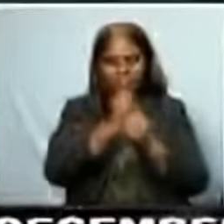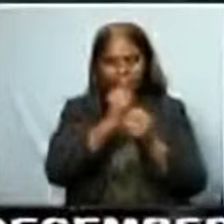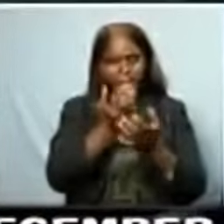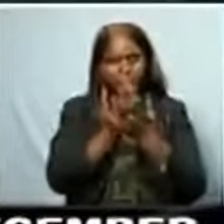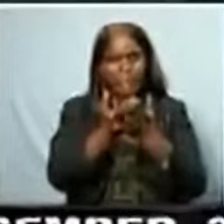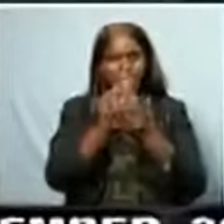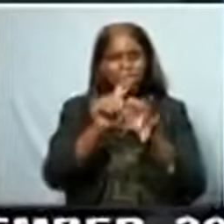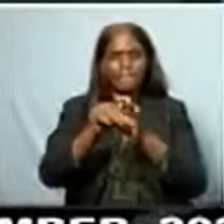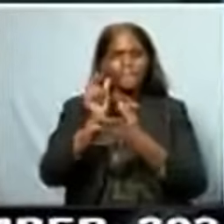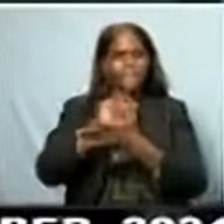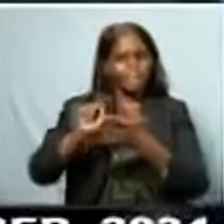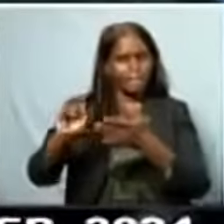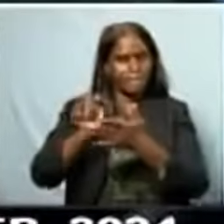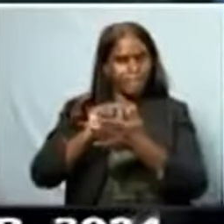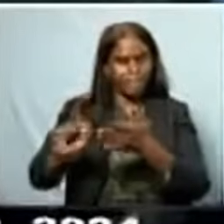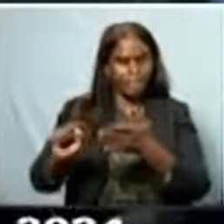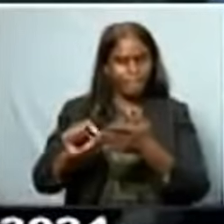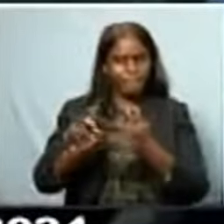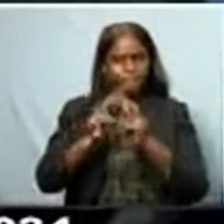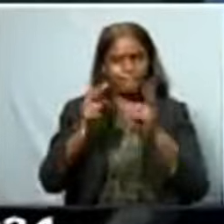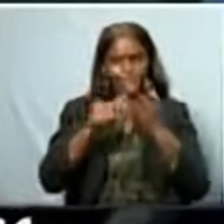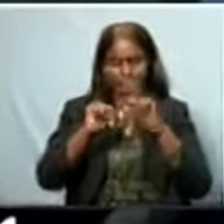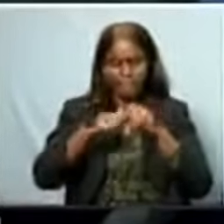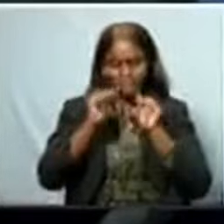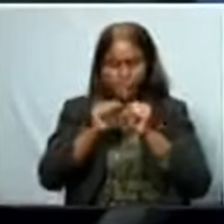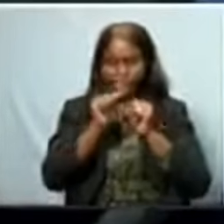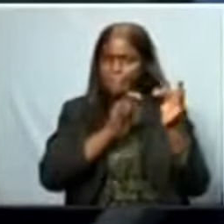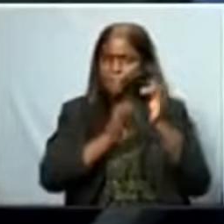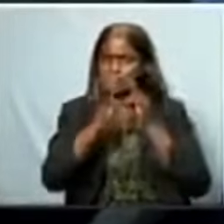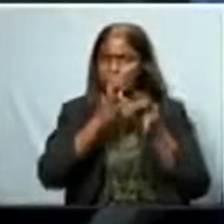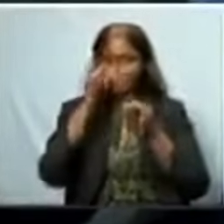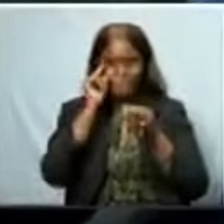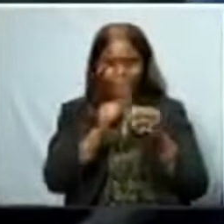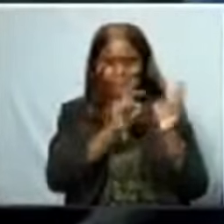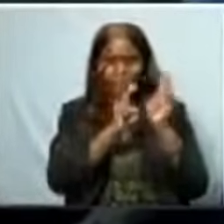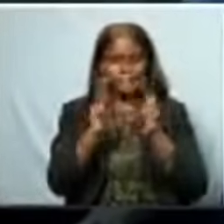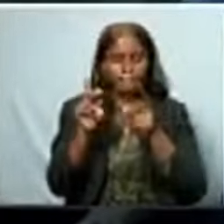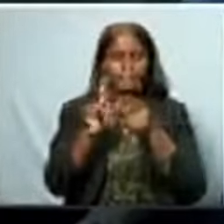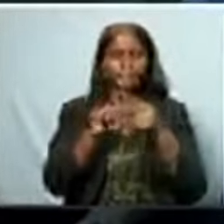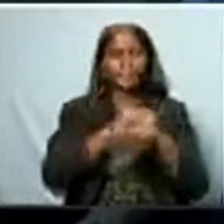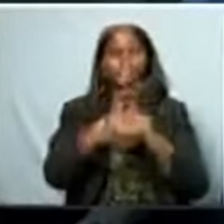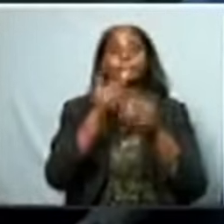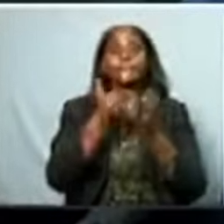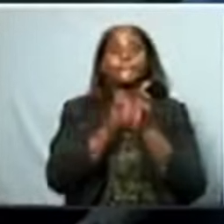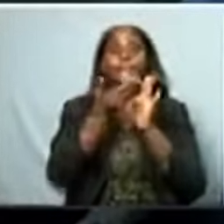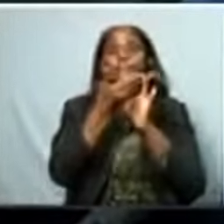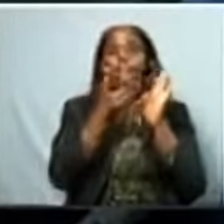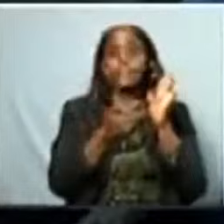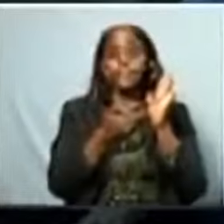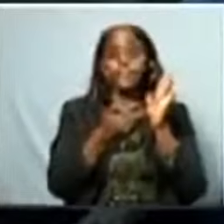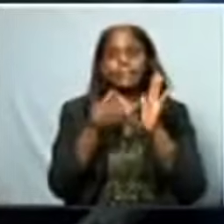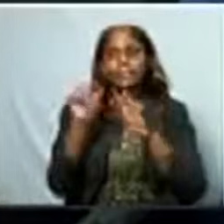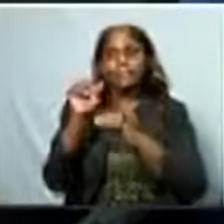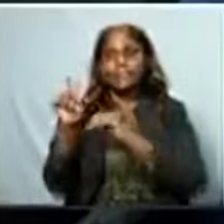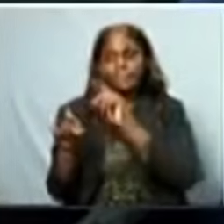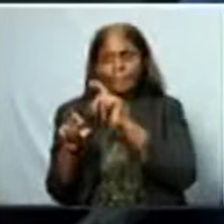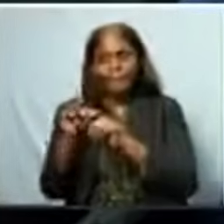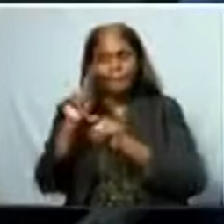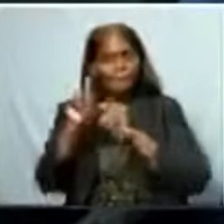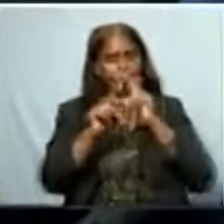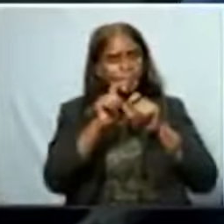in writing so that we can account for the responses to all these hanging questions which we have